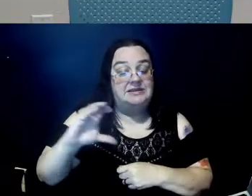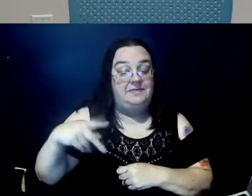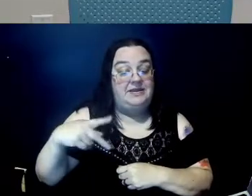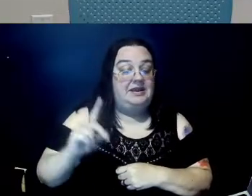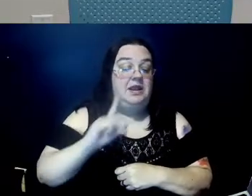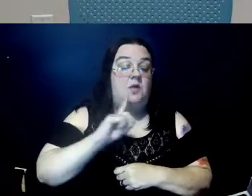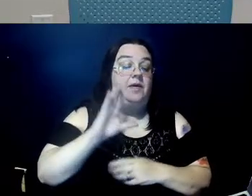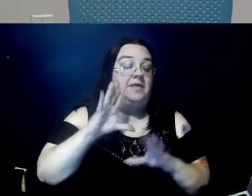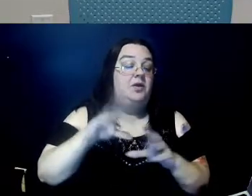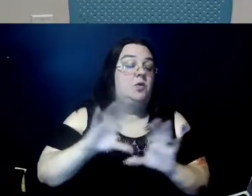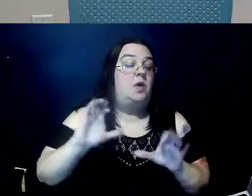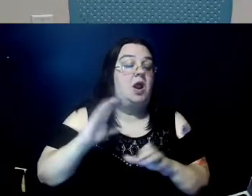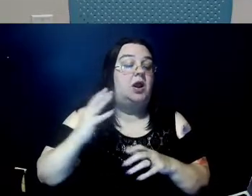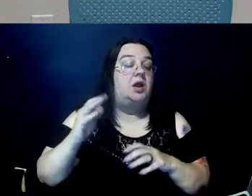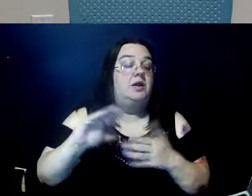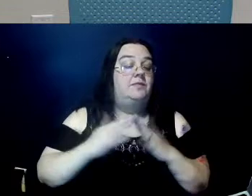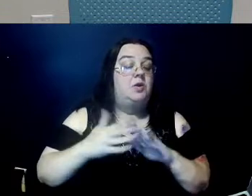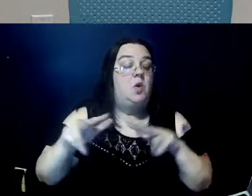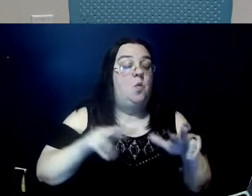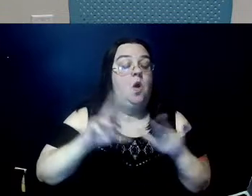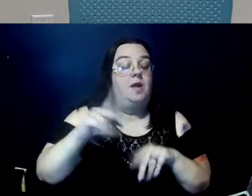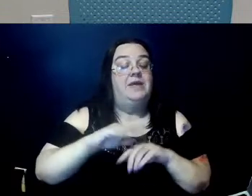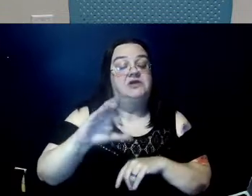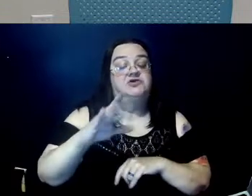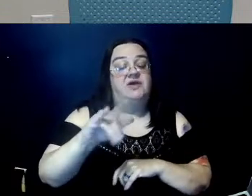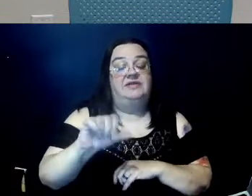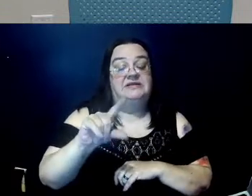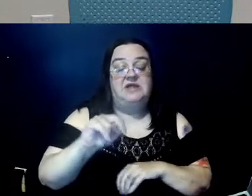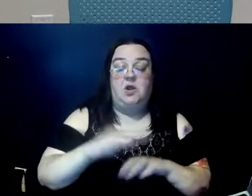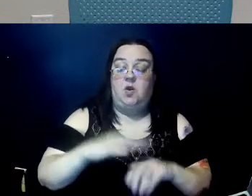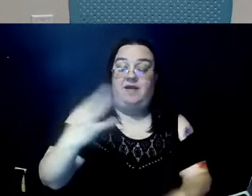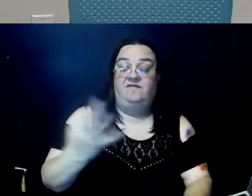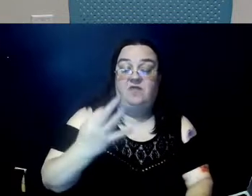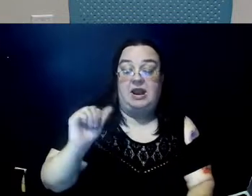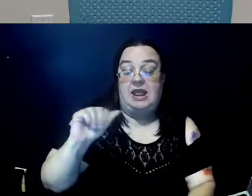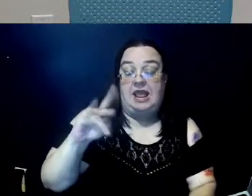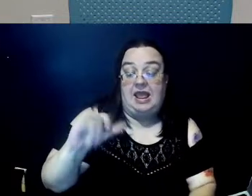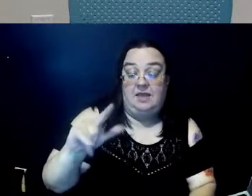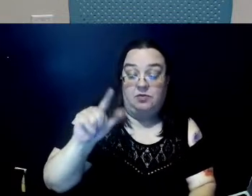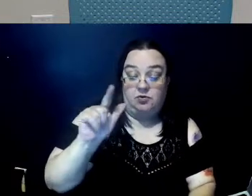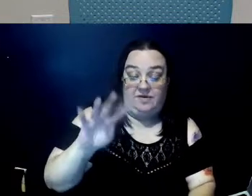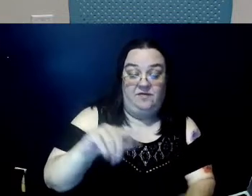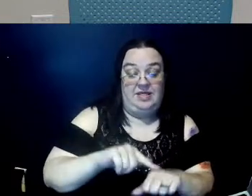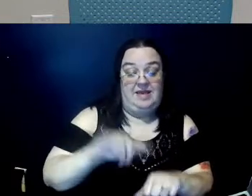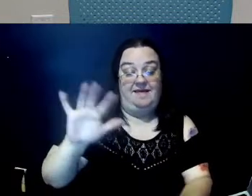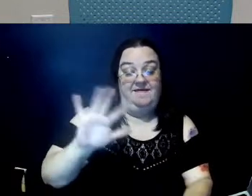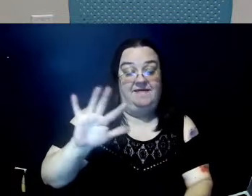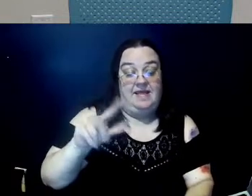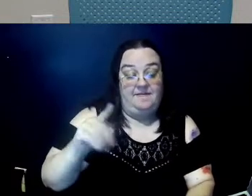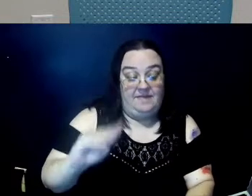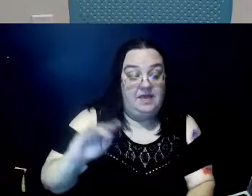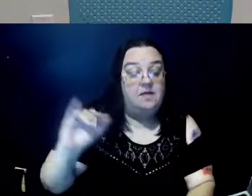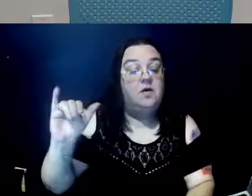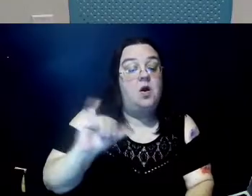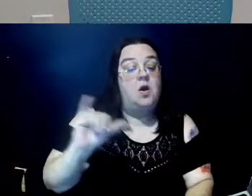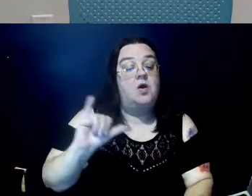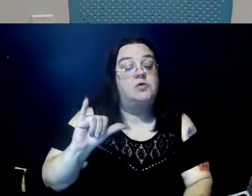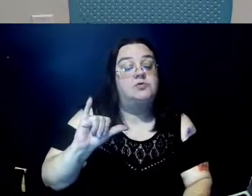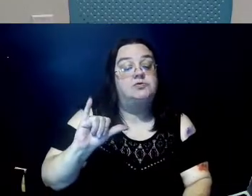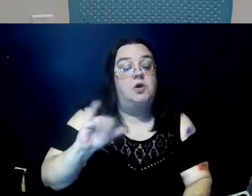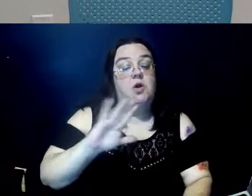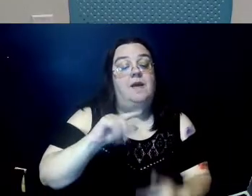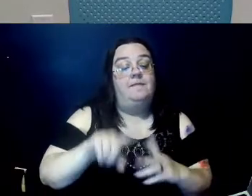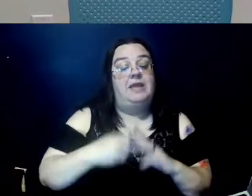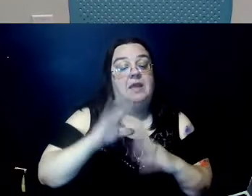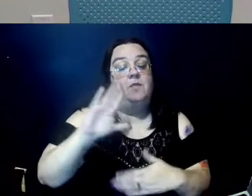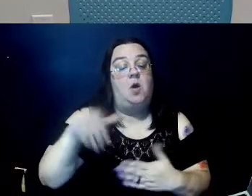Cheverly Station on Friday, April 24th at 5 p.m. And we've also begun all of our planning